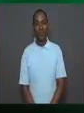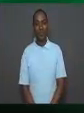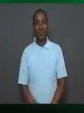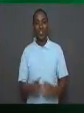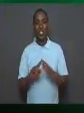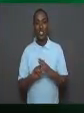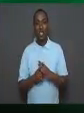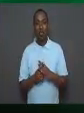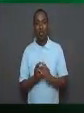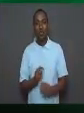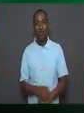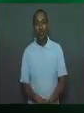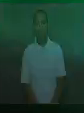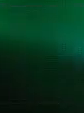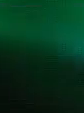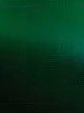Begin.